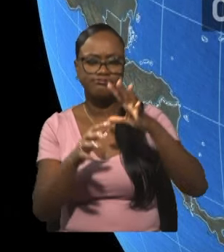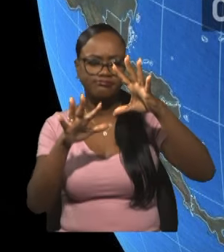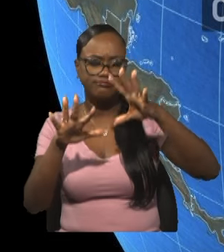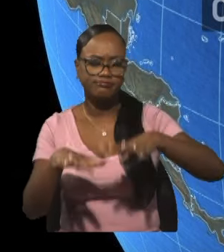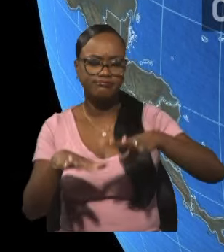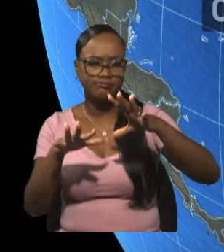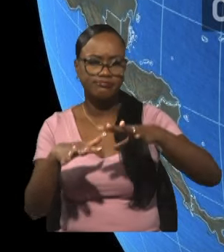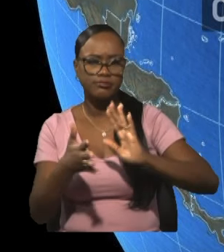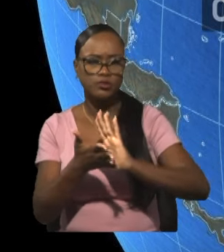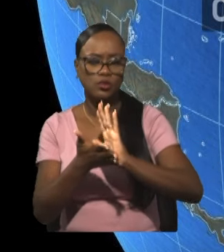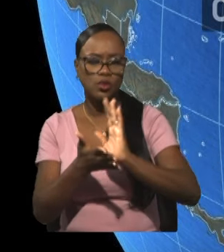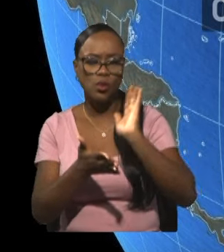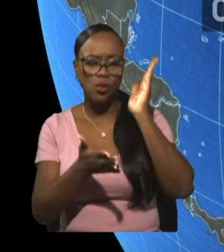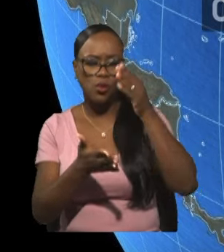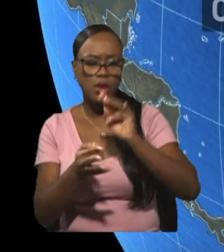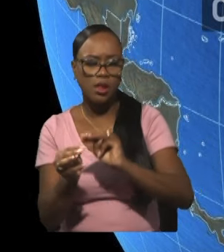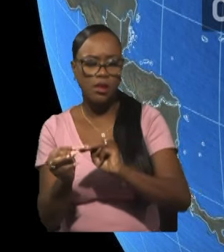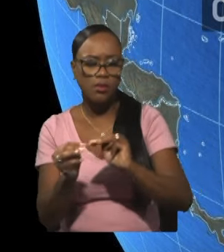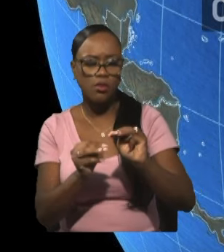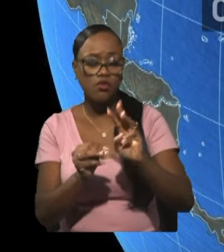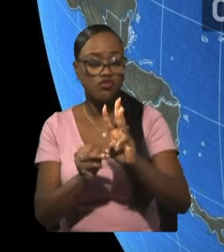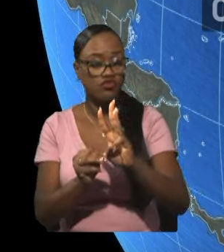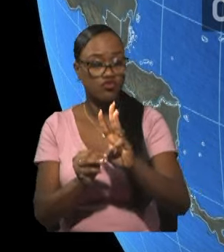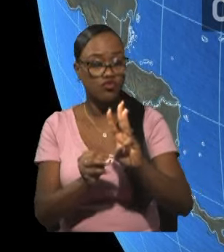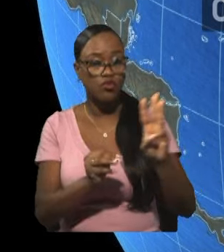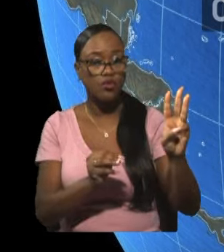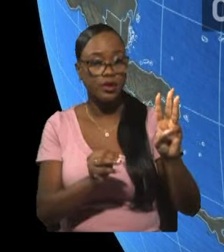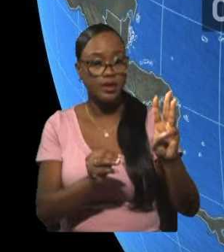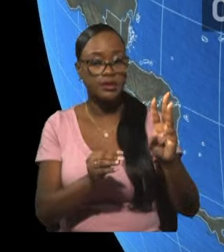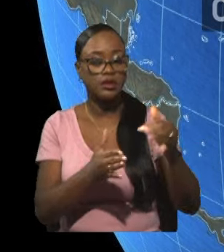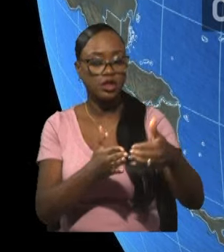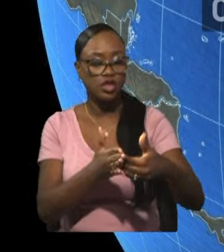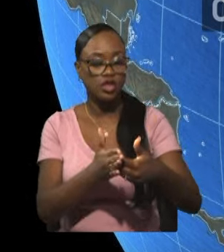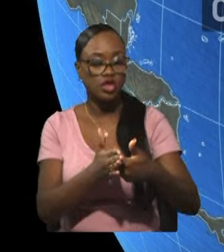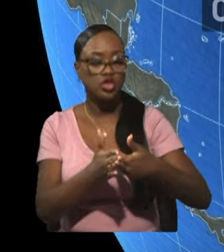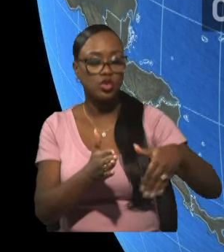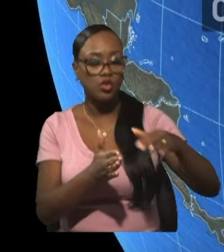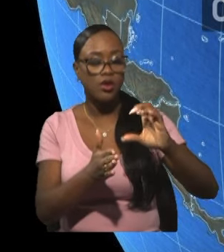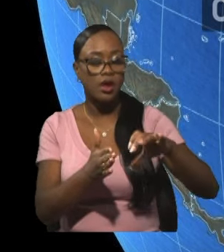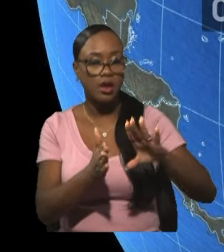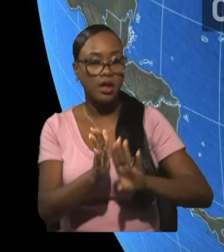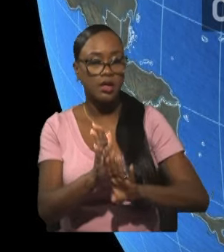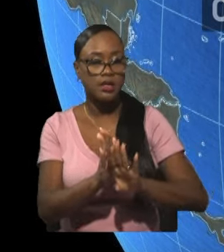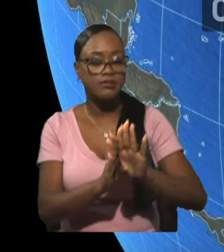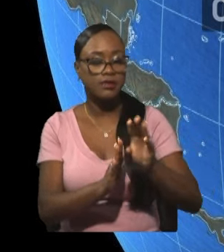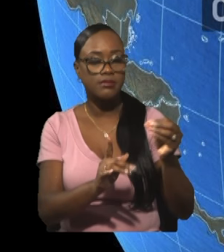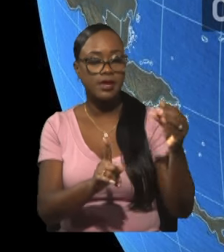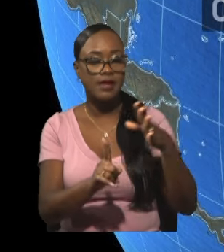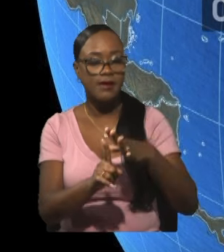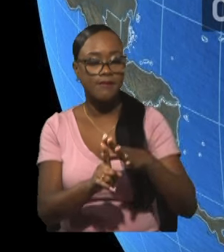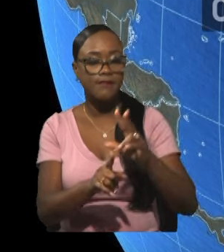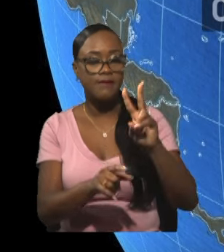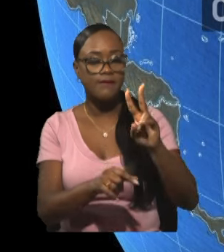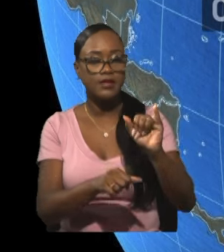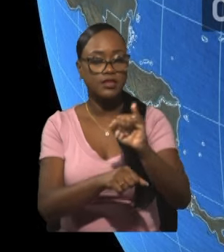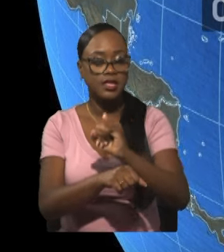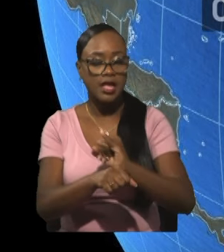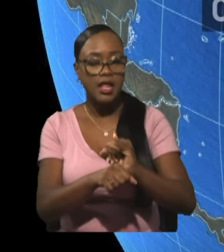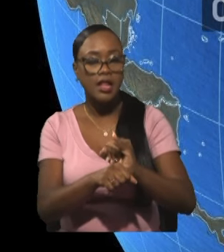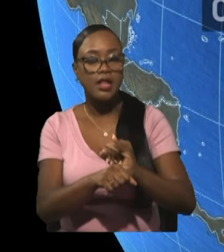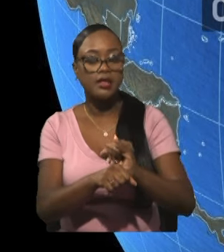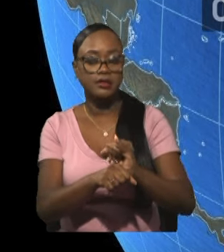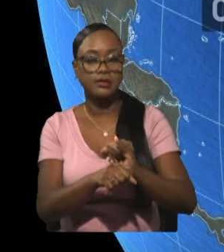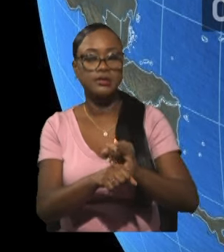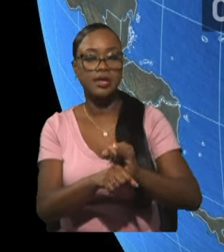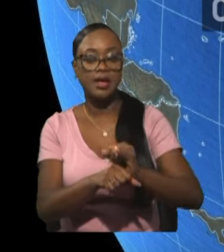is expected to move westward over the coming days, and a new low pressure area could form, possibly affecting the Virgin Islands, Puerto Rico, and the Bahamas.